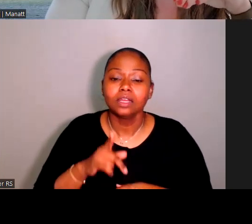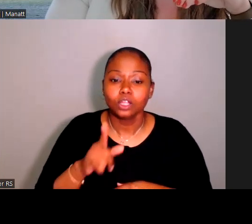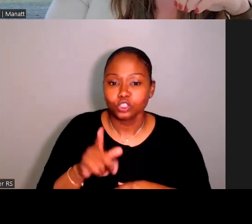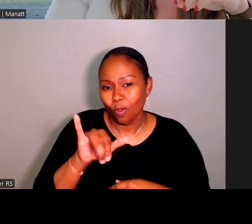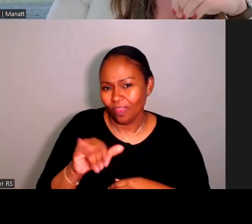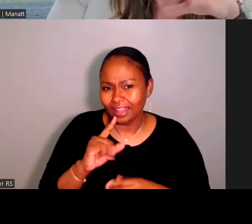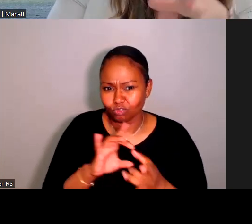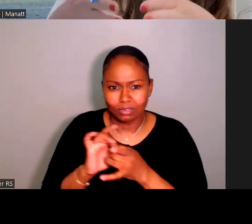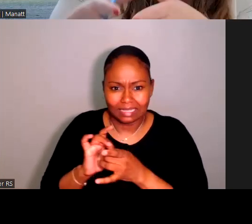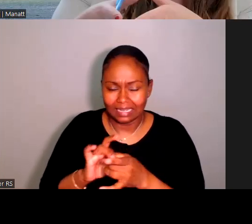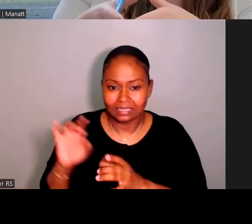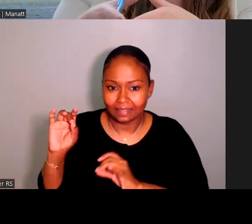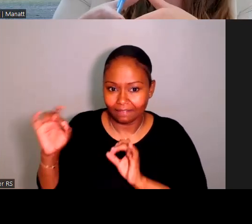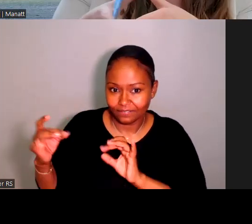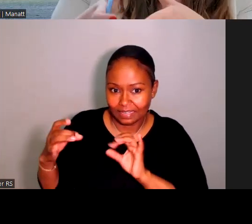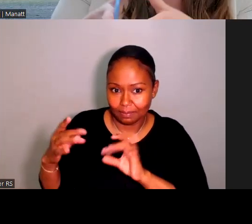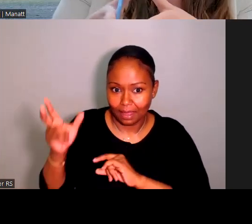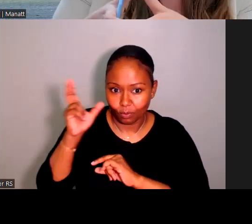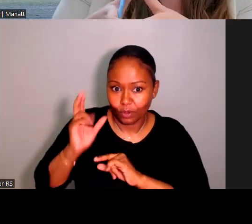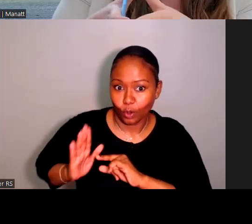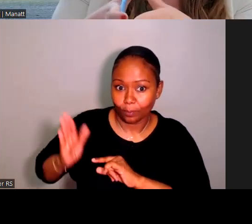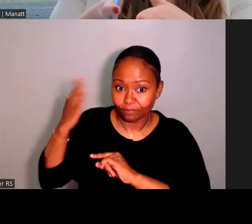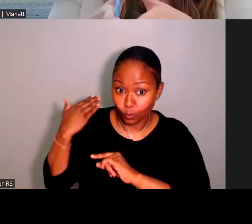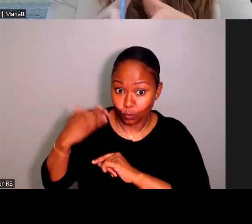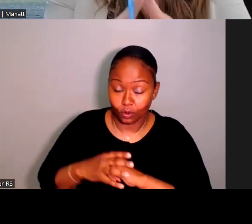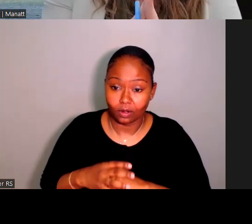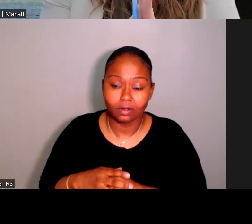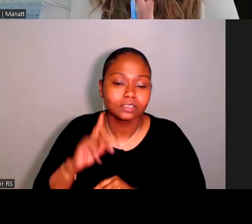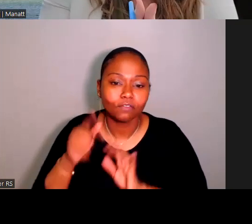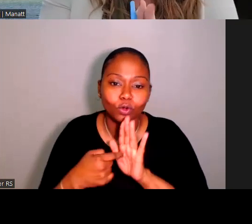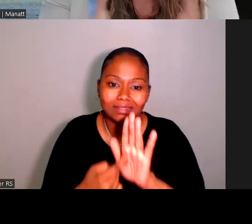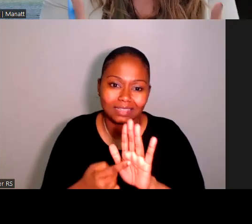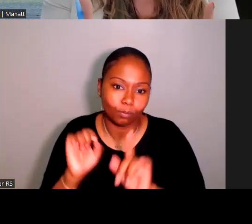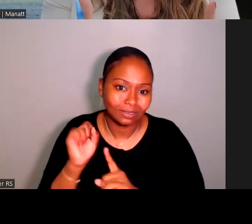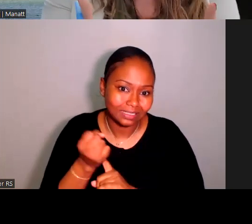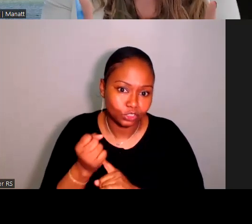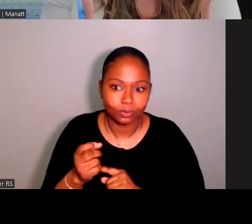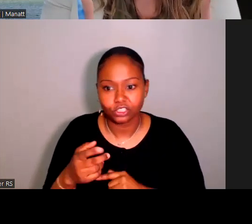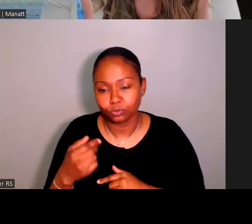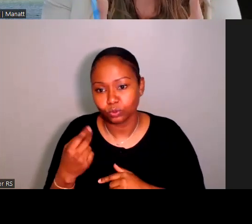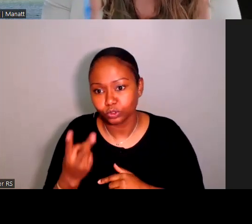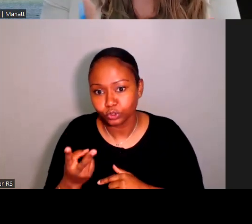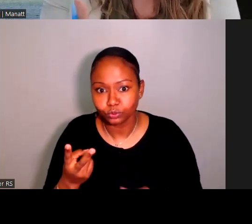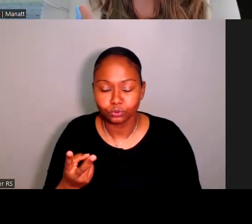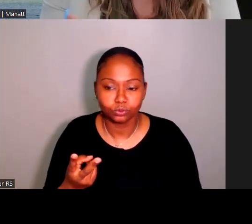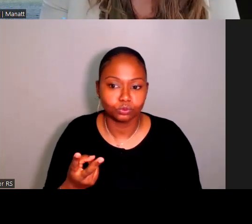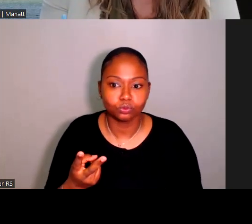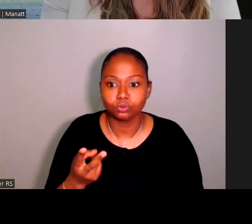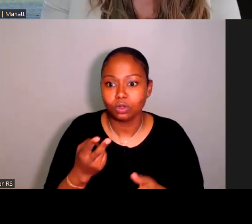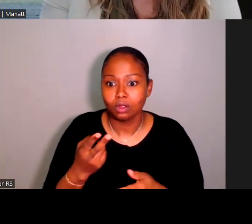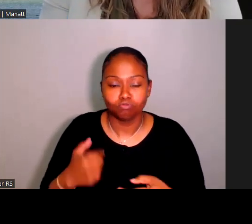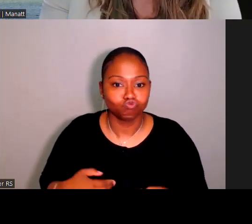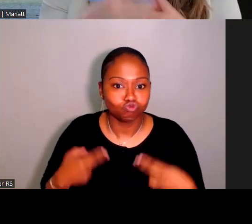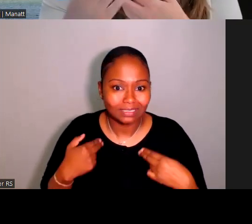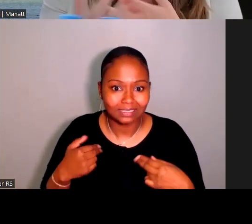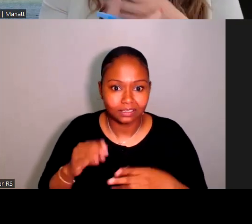earlier sessions that, for example, you could, in a situation where two residents share a